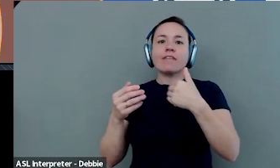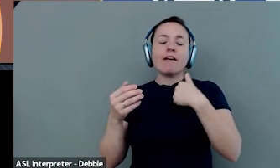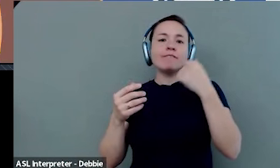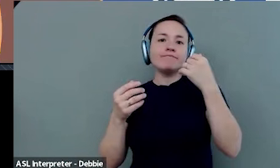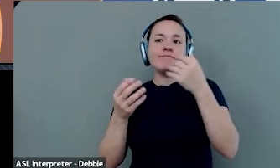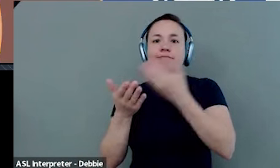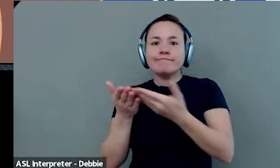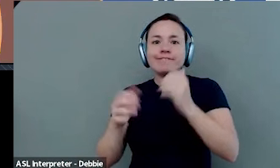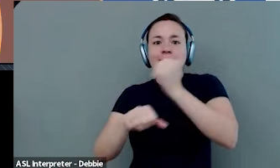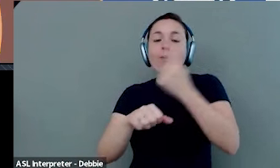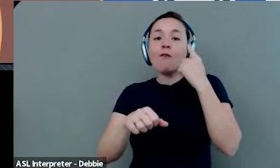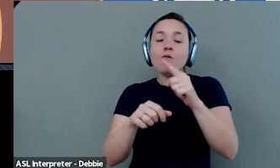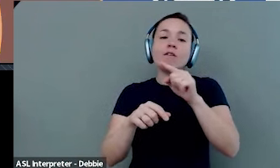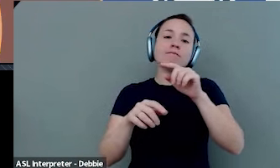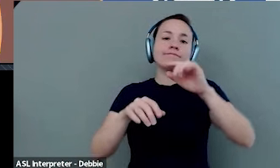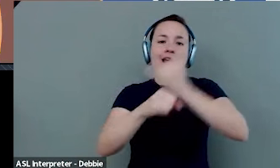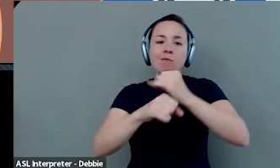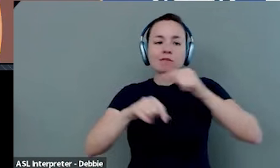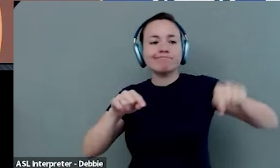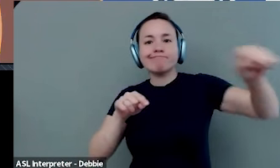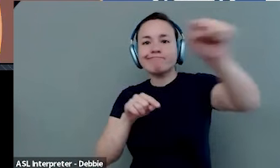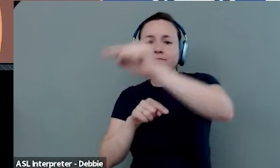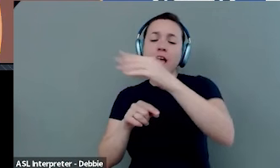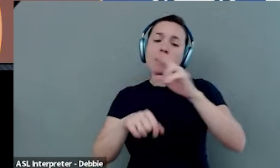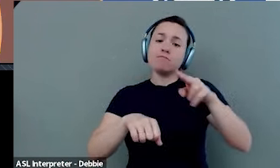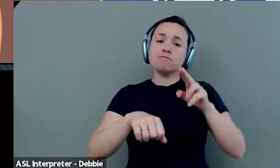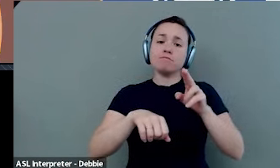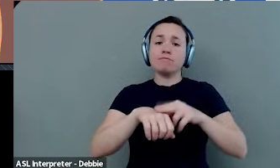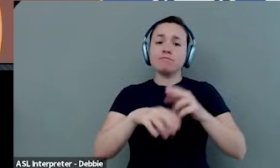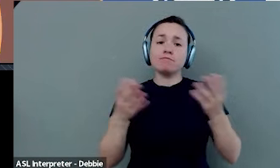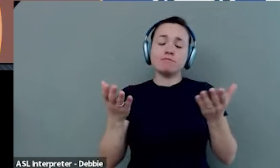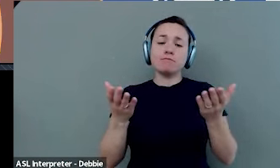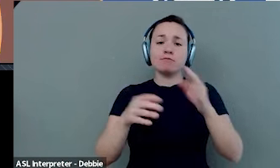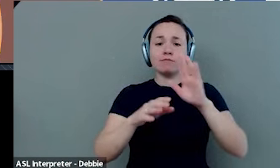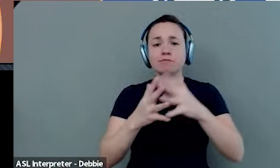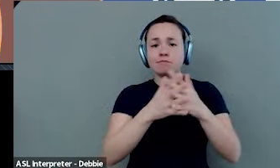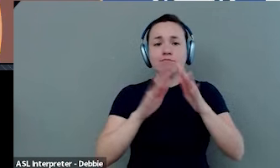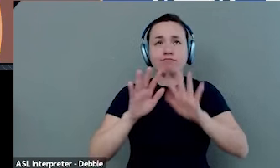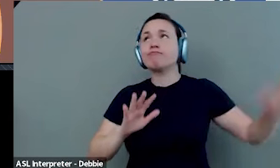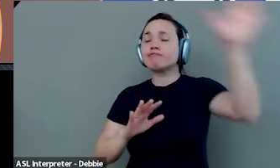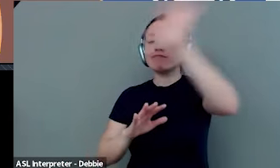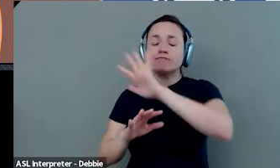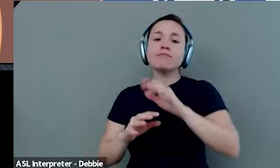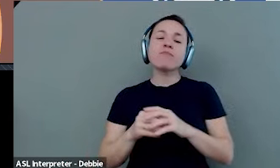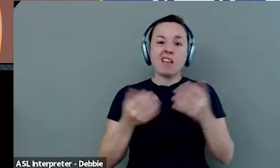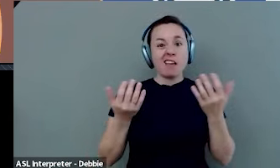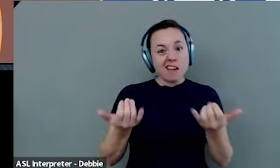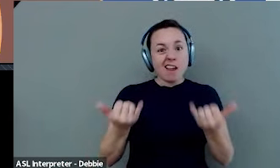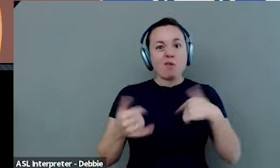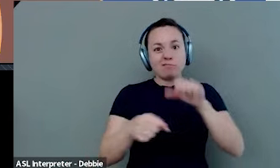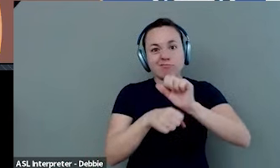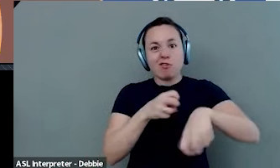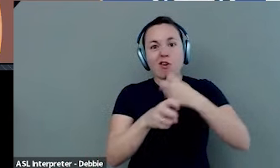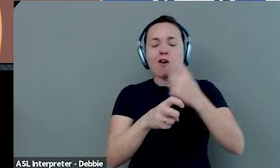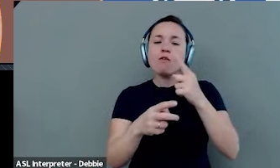and the nation. There are other folks out there doing great work around increasing accessibility, such as the Rev Up